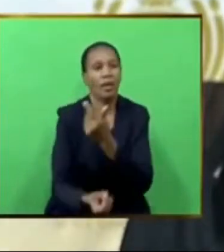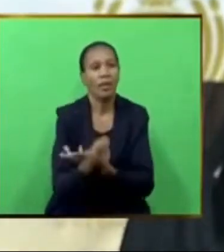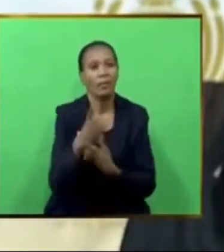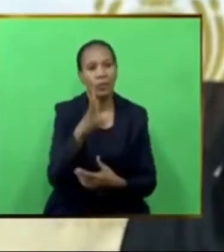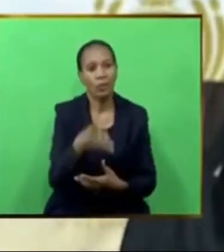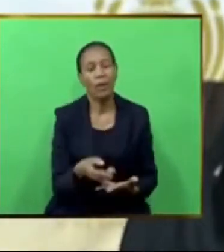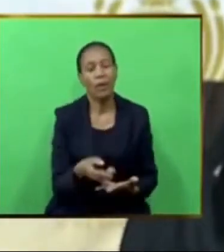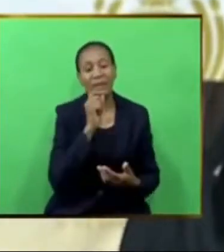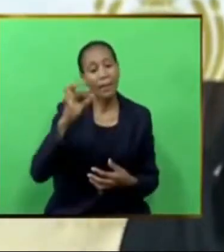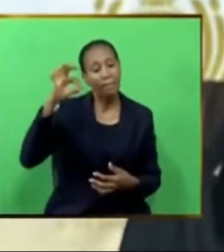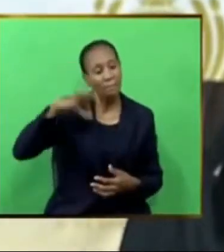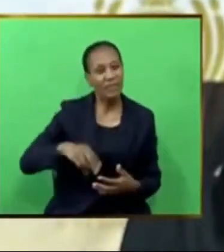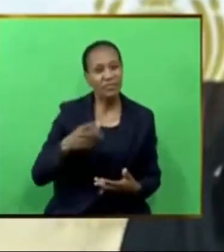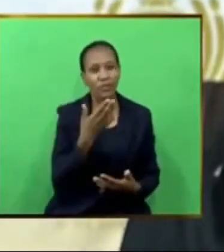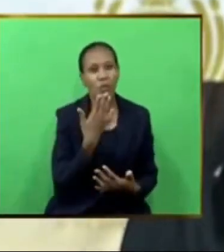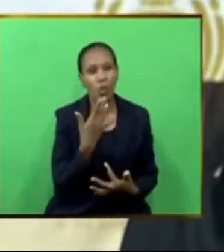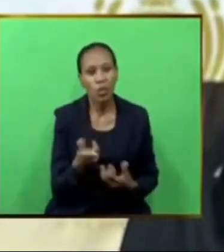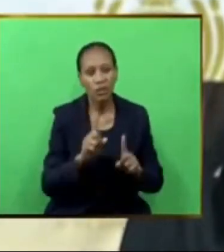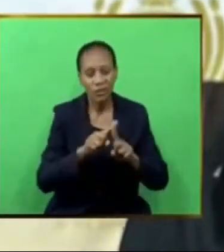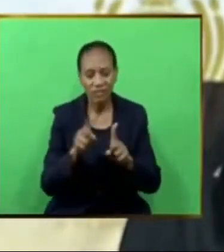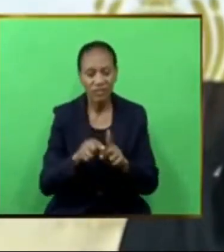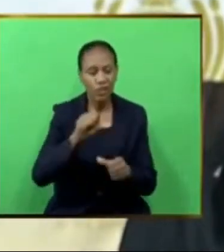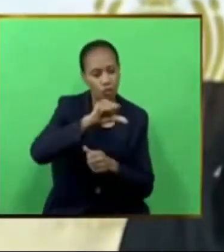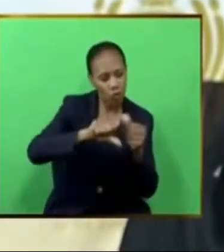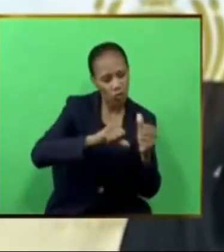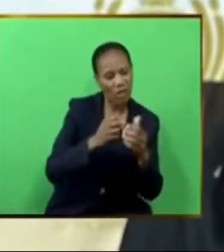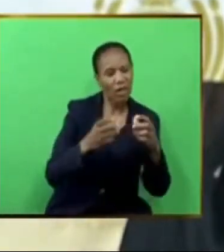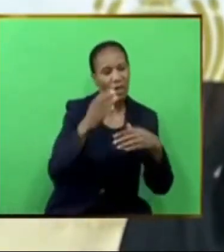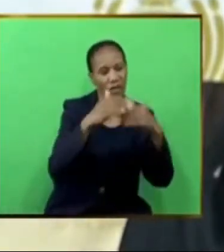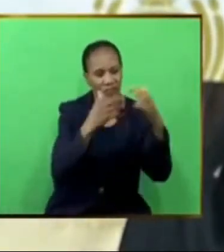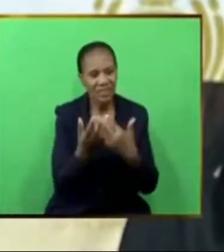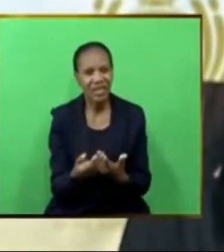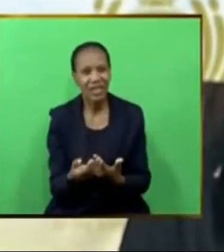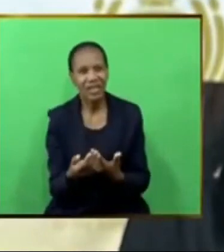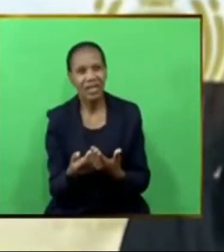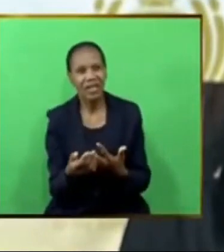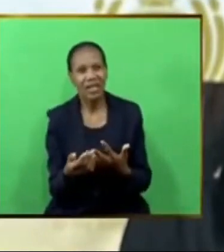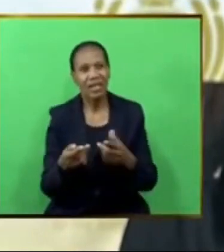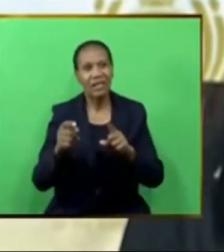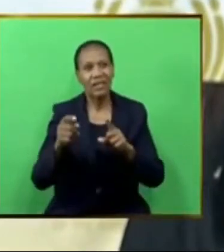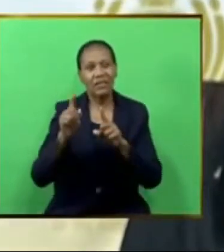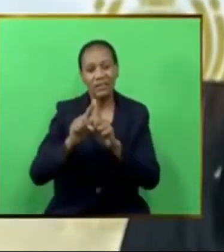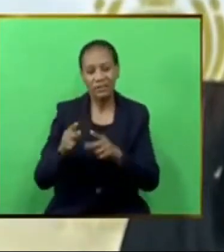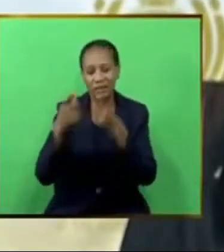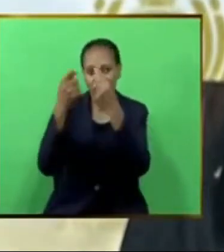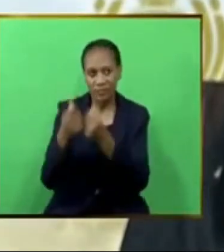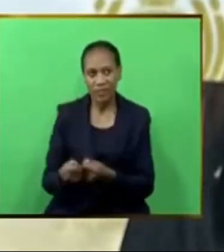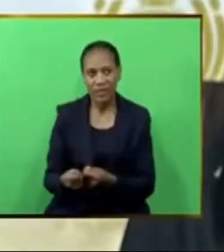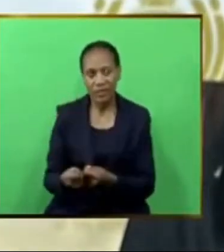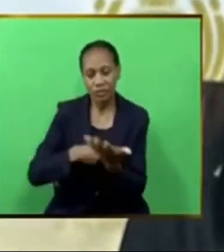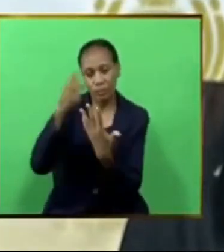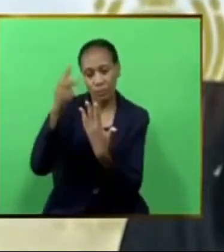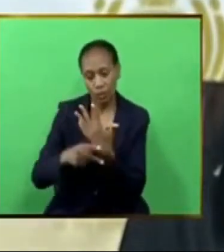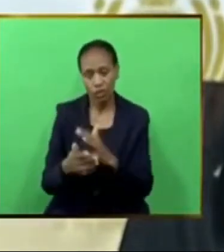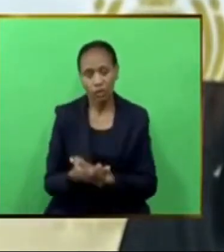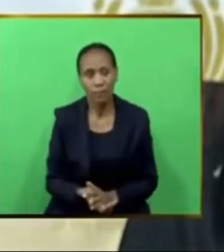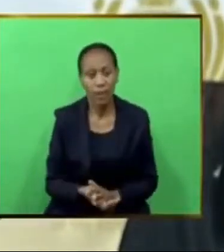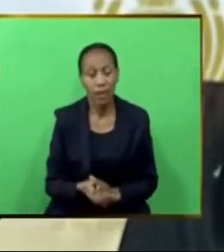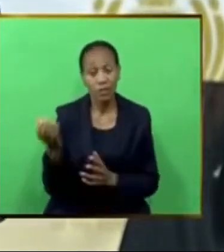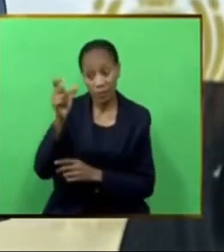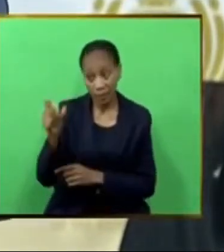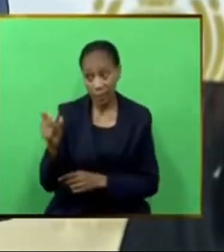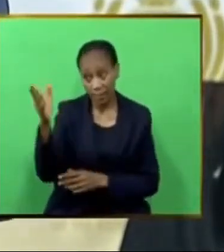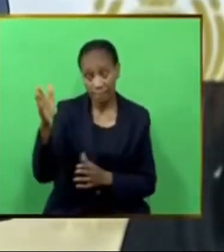will benefit network sectors, social infrastructure, PPPs, and blended finance projects. Madam